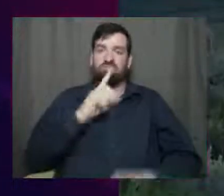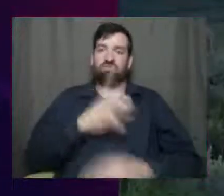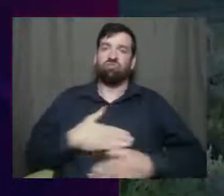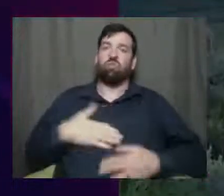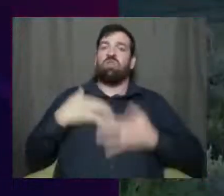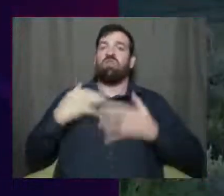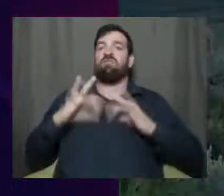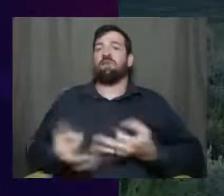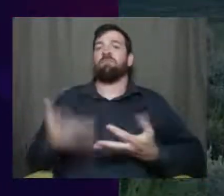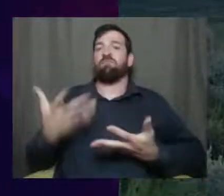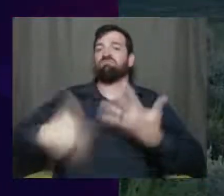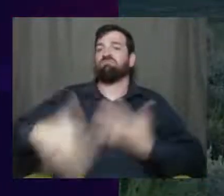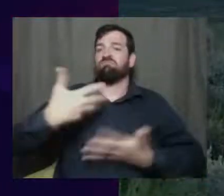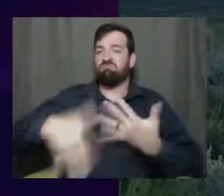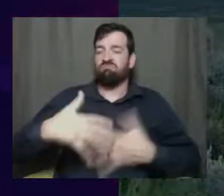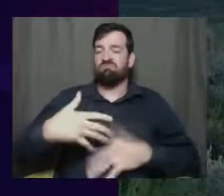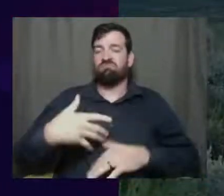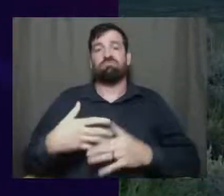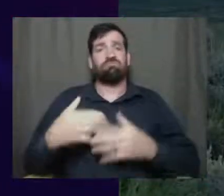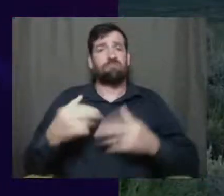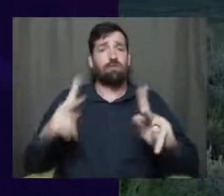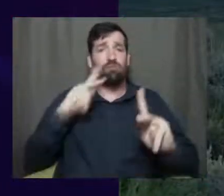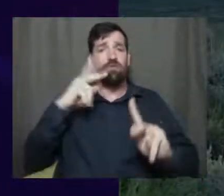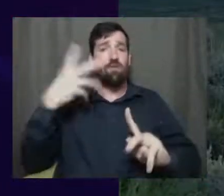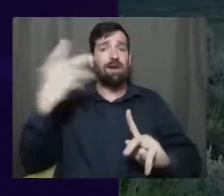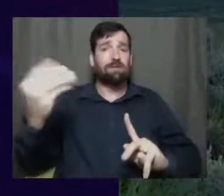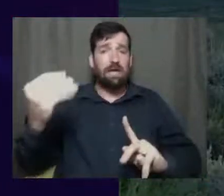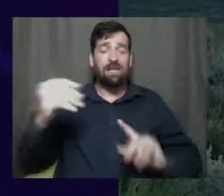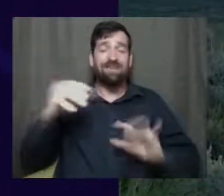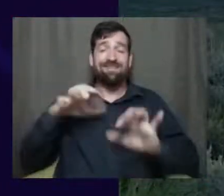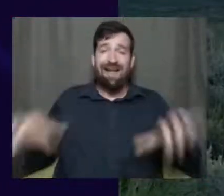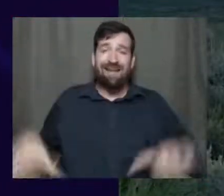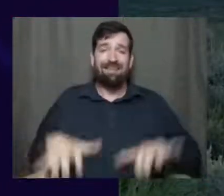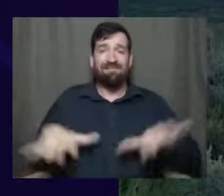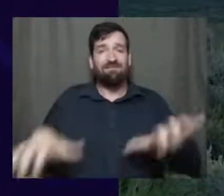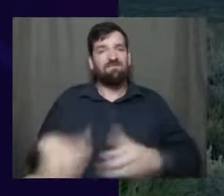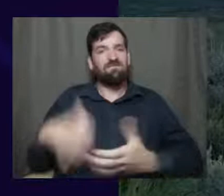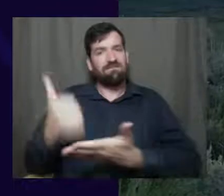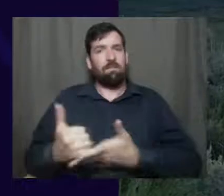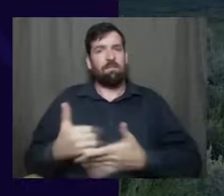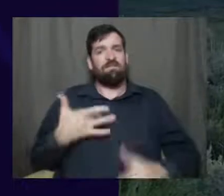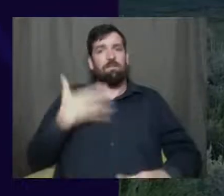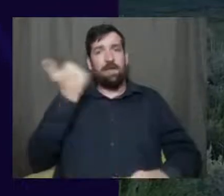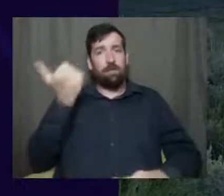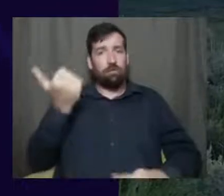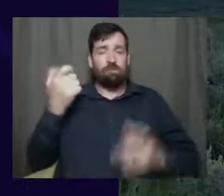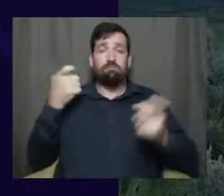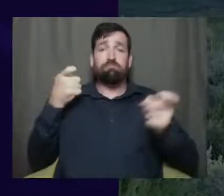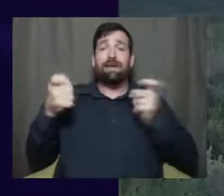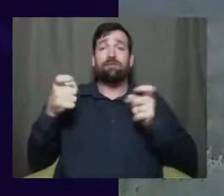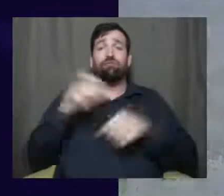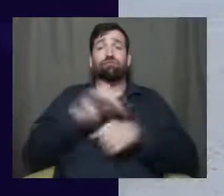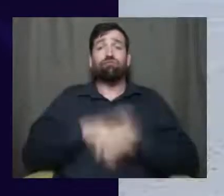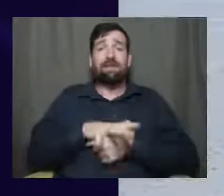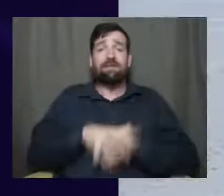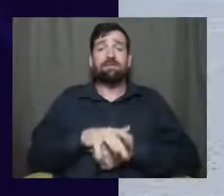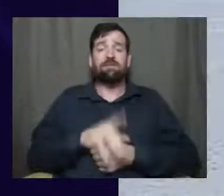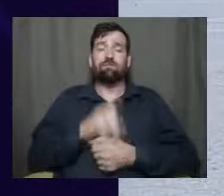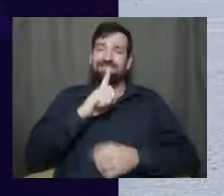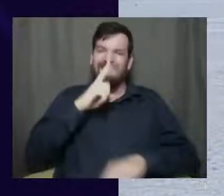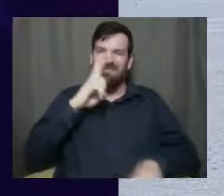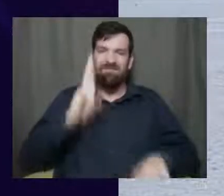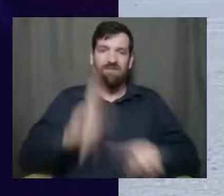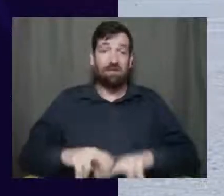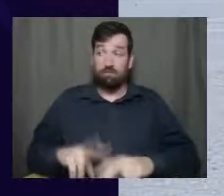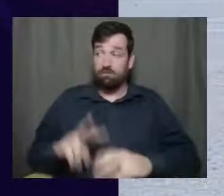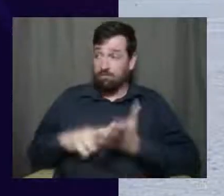enjoy the opportunity to get outside and be active, and it just helps me feel better and manages stress, and it's really a fun activity. So you're saying doctors have